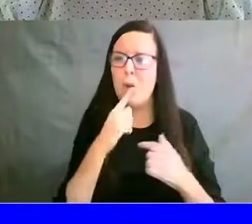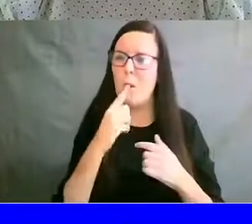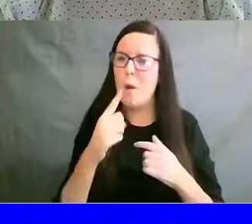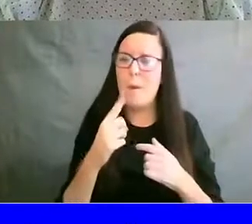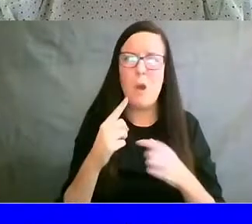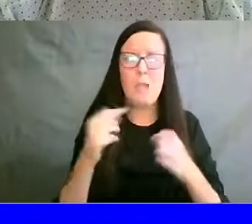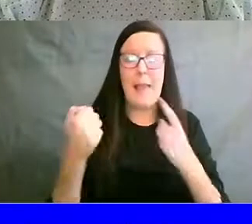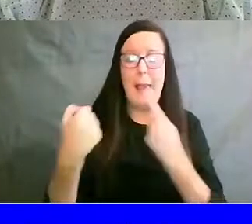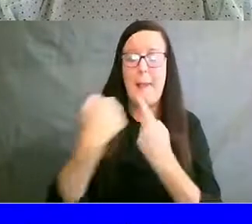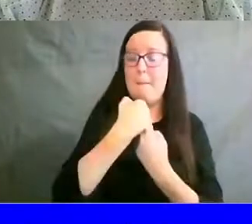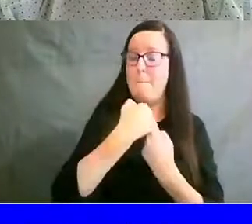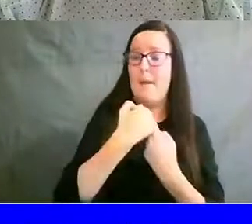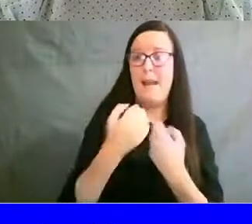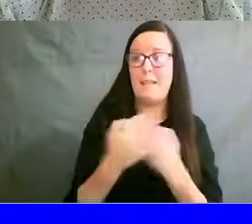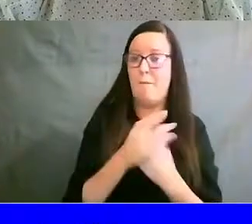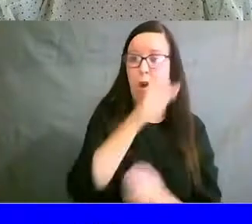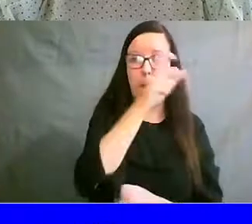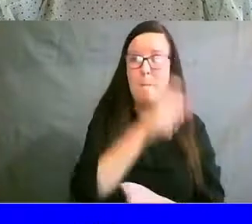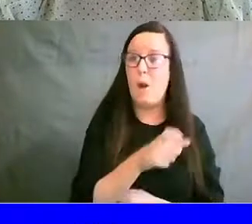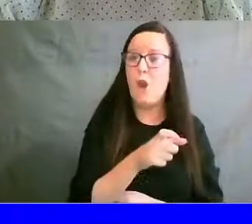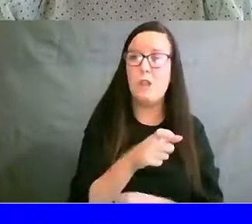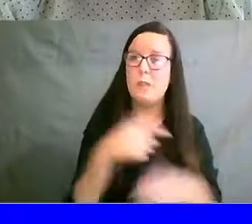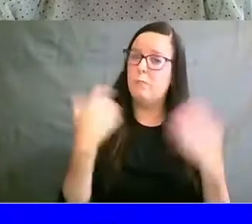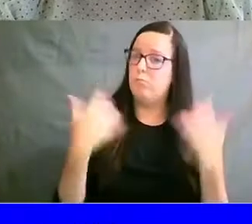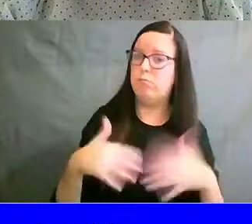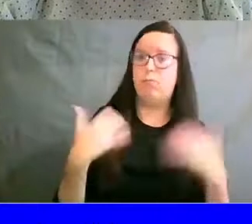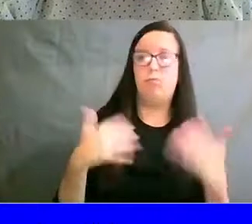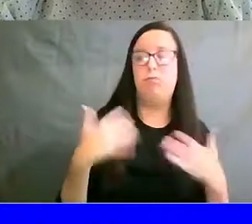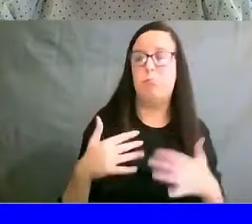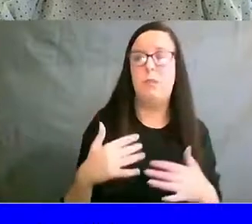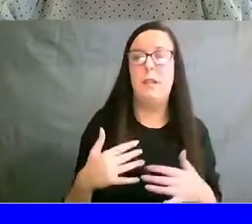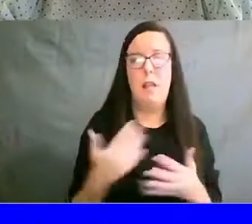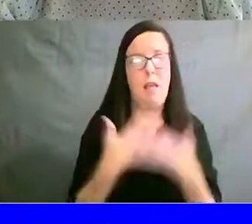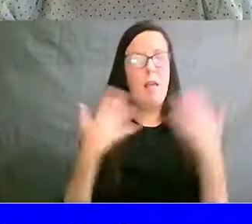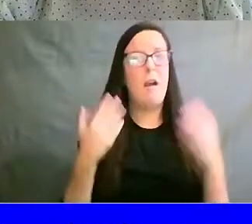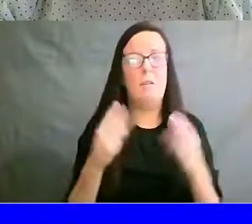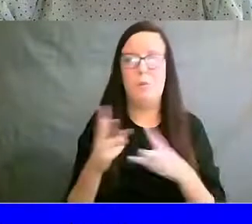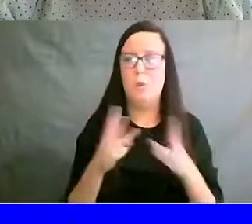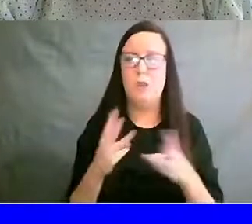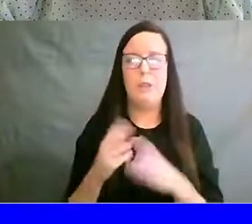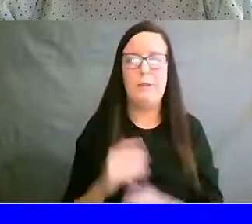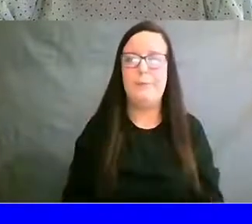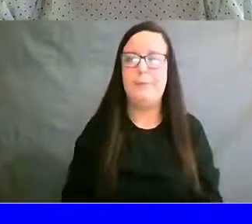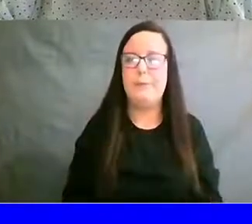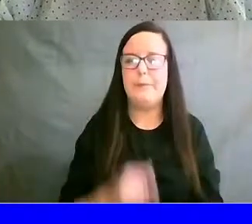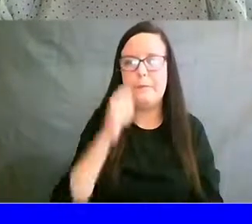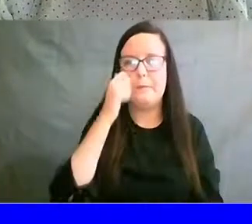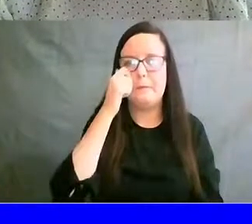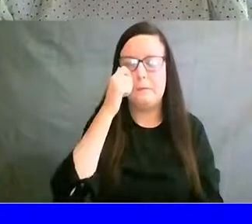somebody and how long it takes to work through that. And the next one, please.